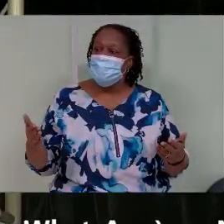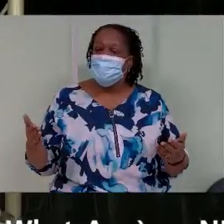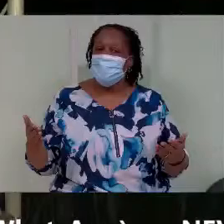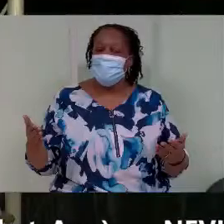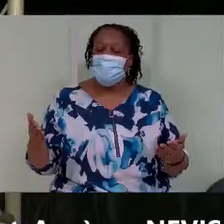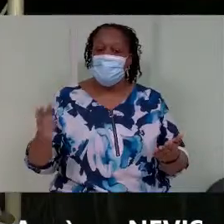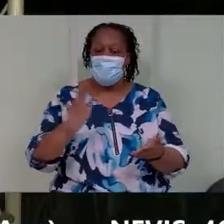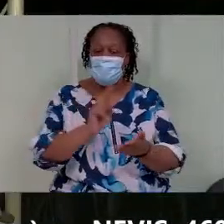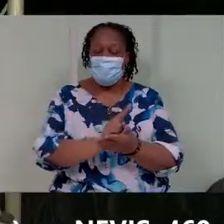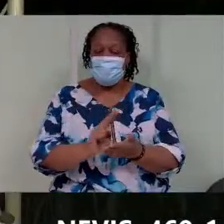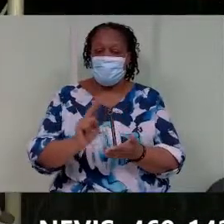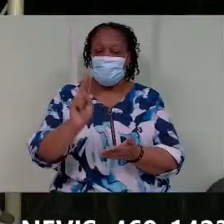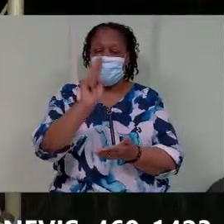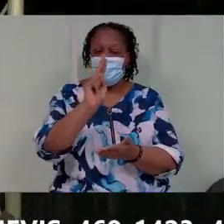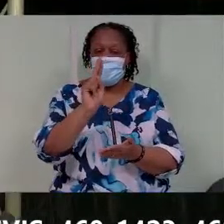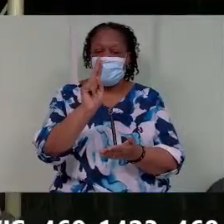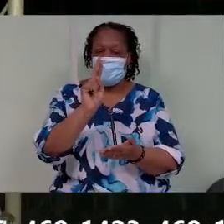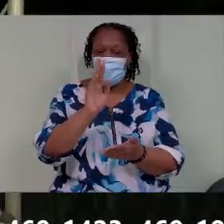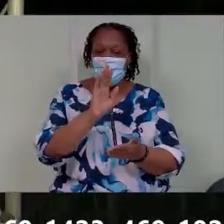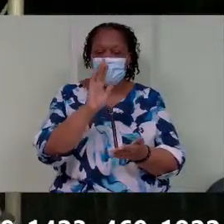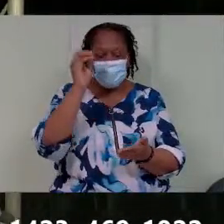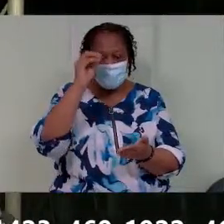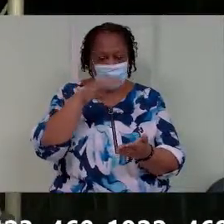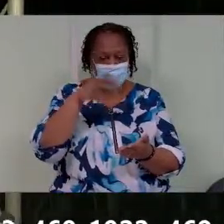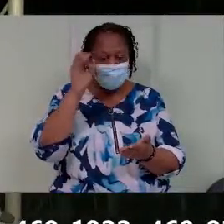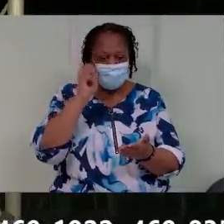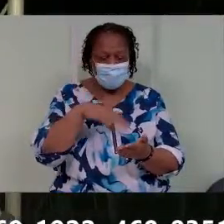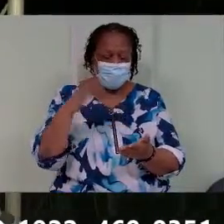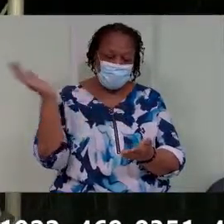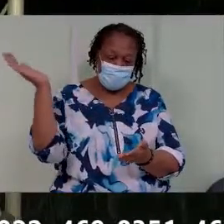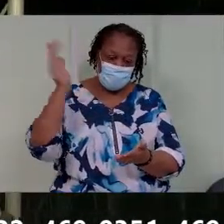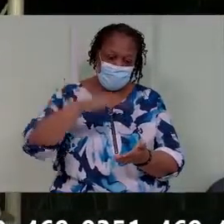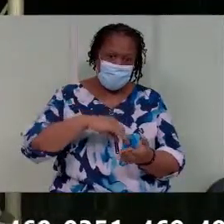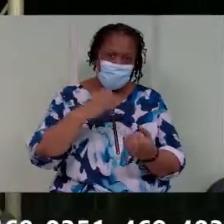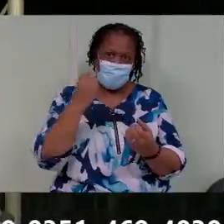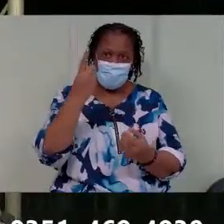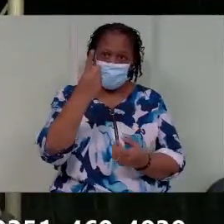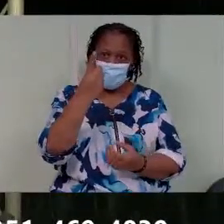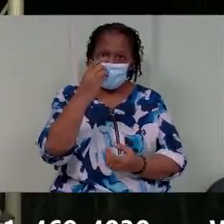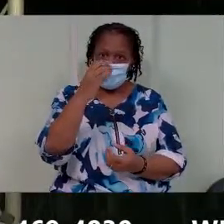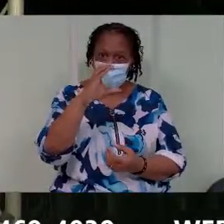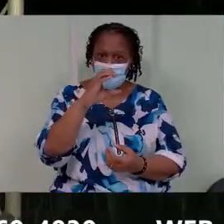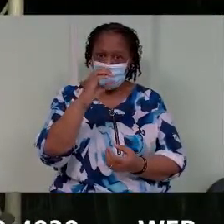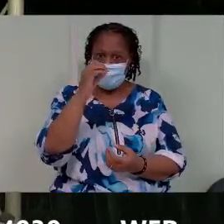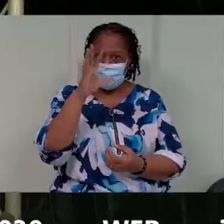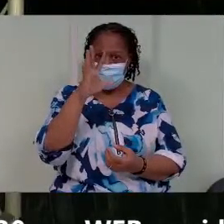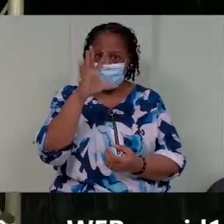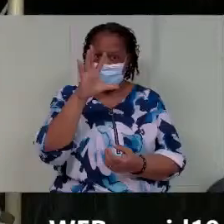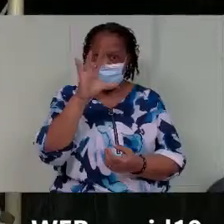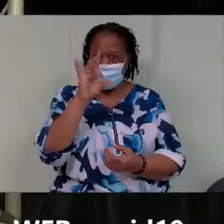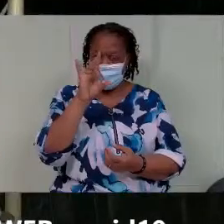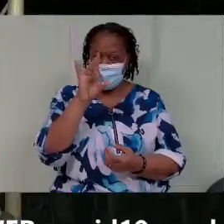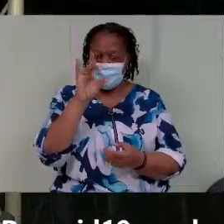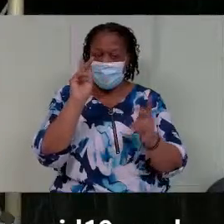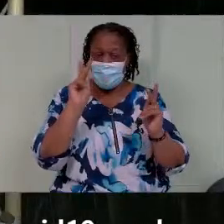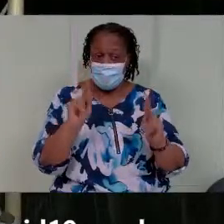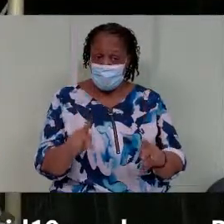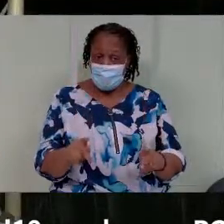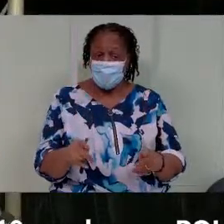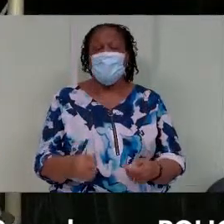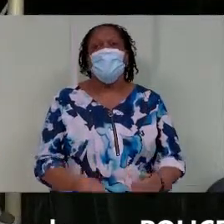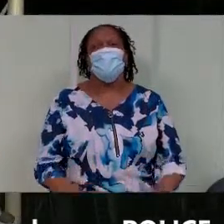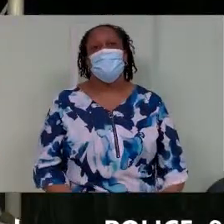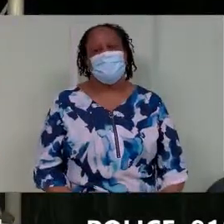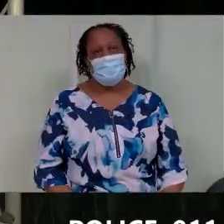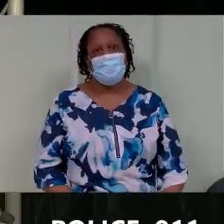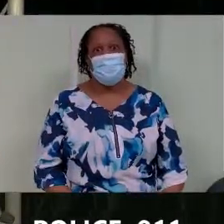University students in large numbers. That has given us the perspective of how well we can manage these numbers under the context of